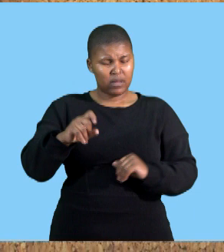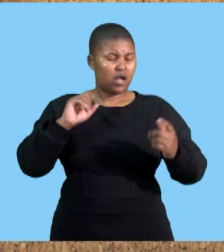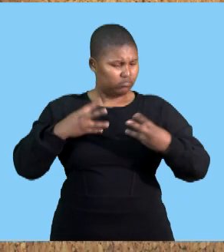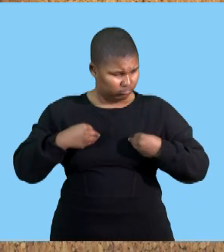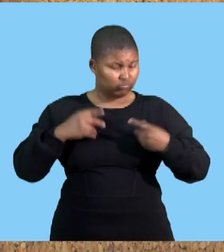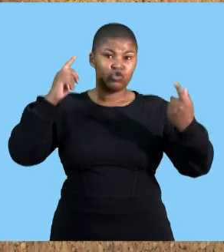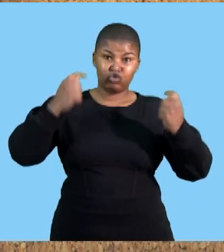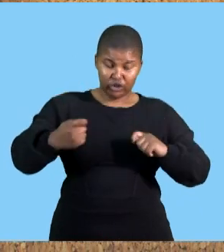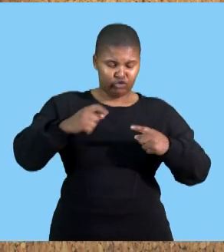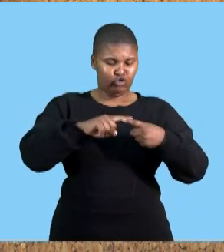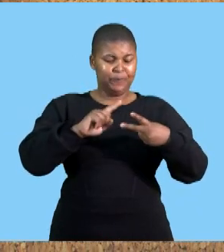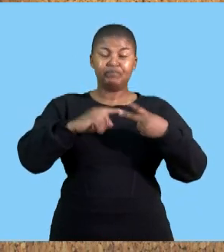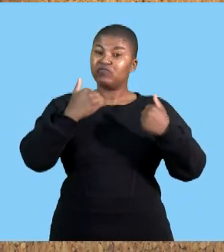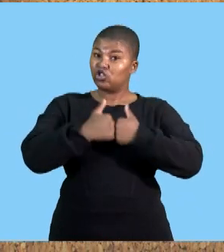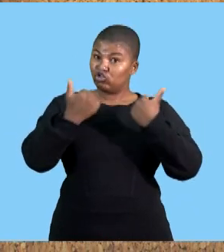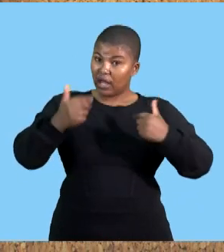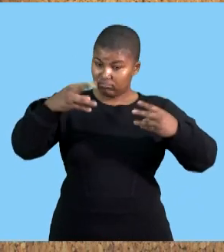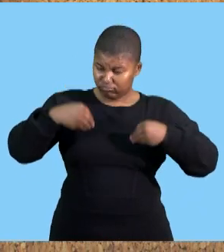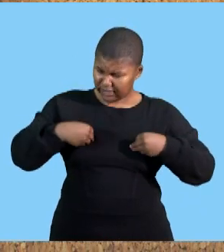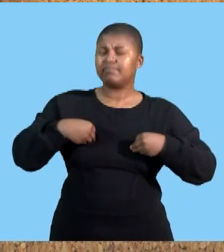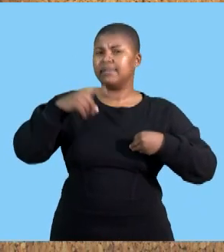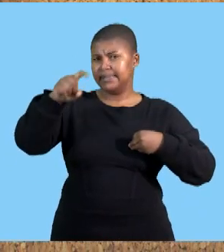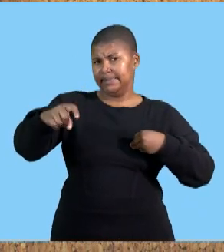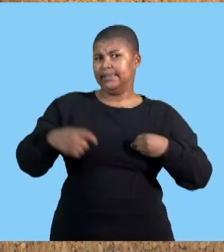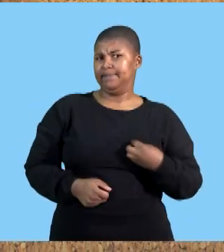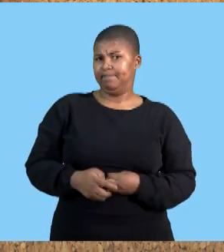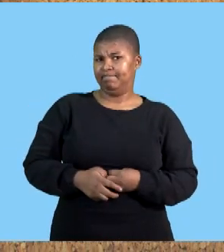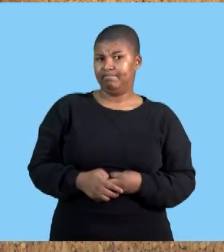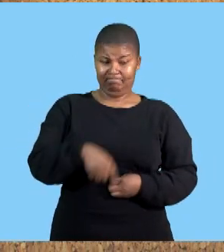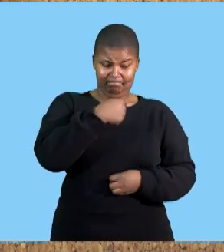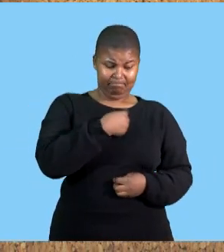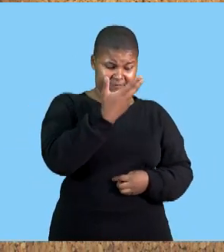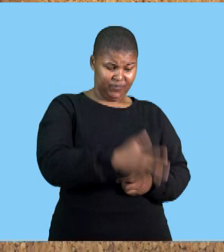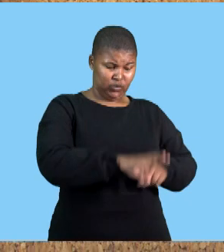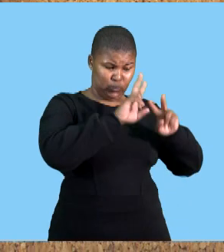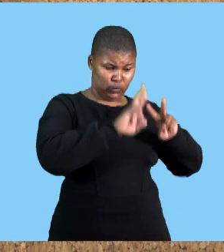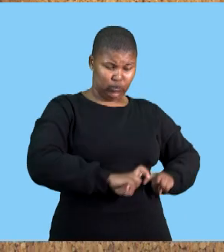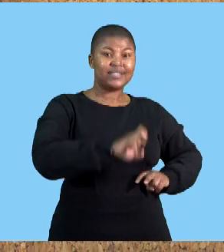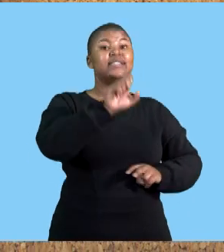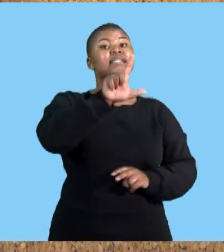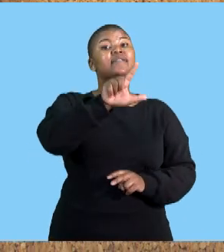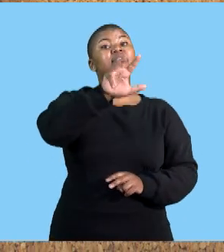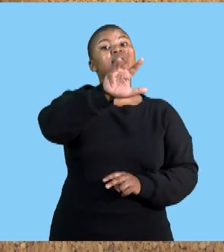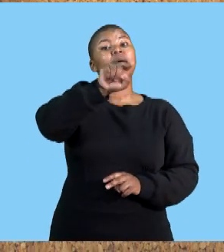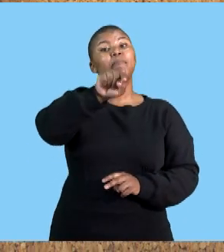change and accept challenges that come with the change. And according to my research,